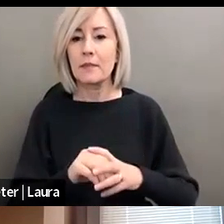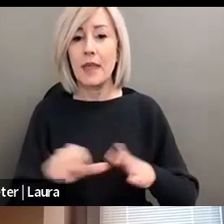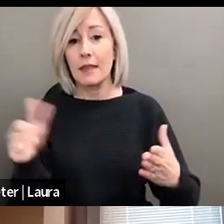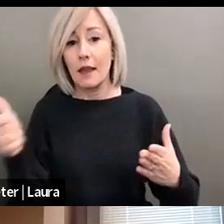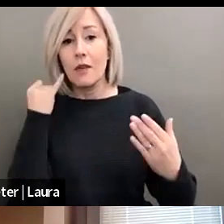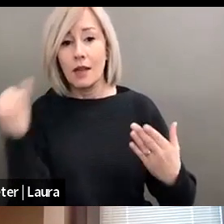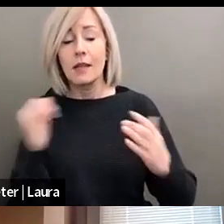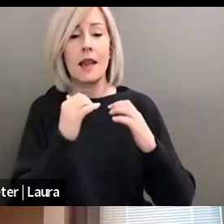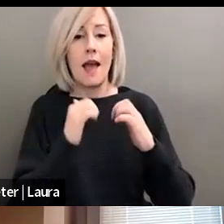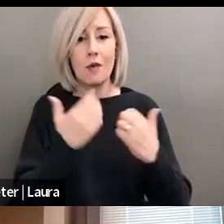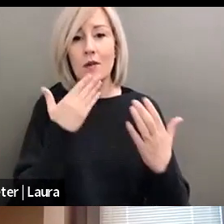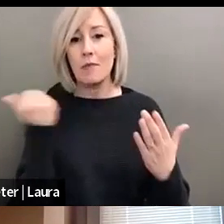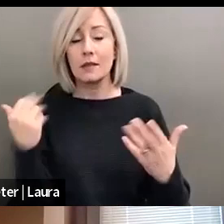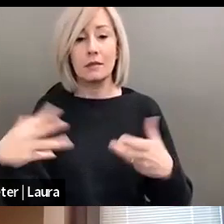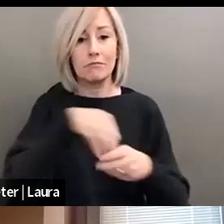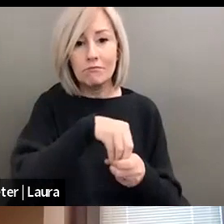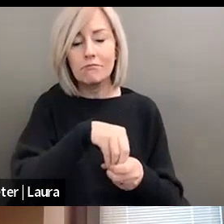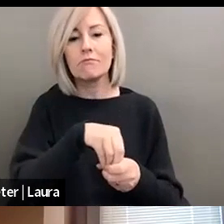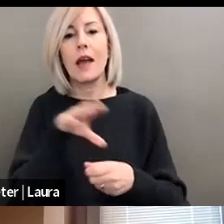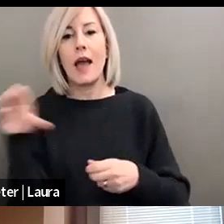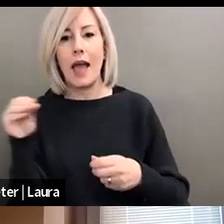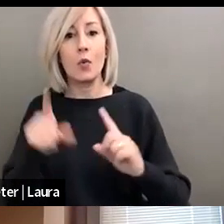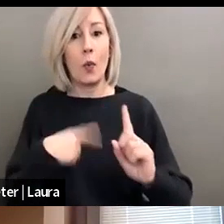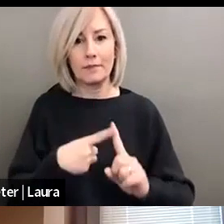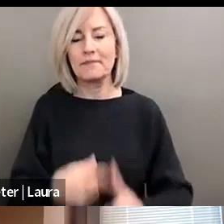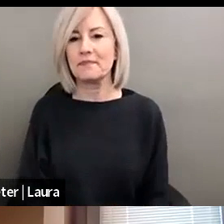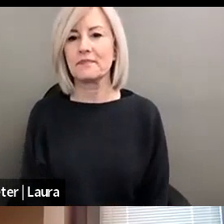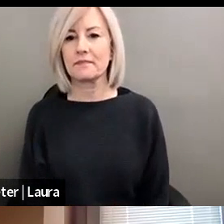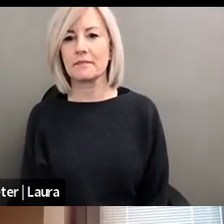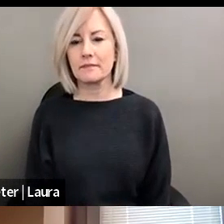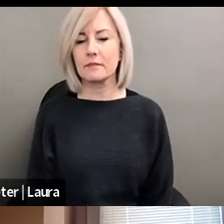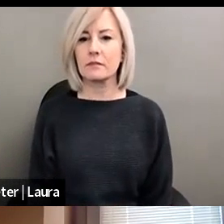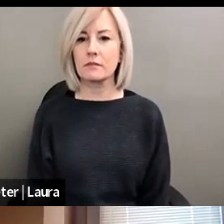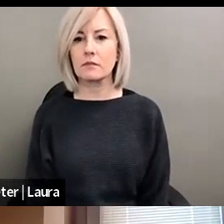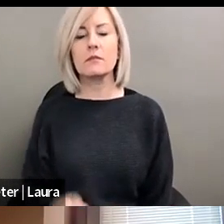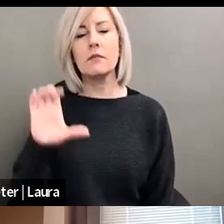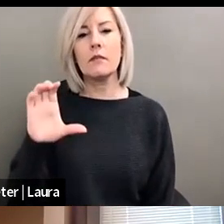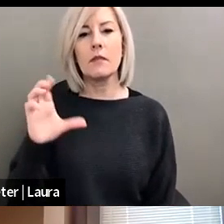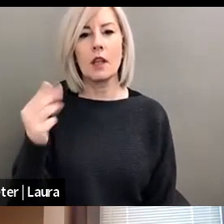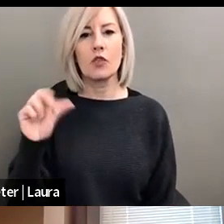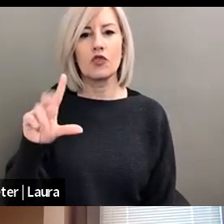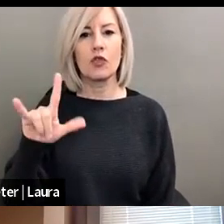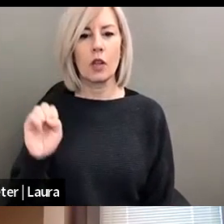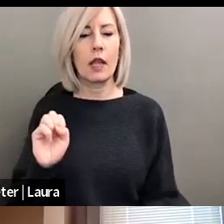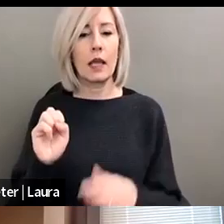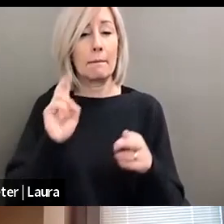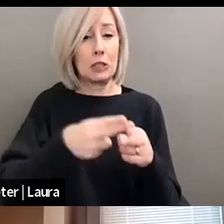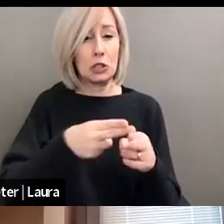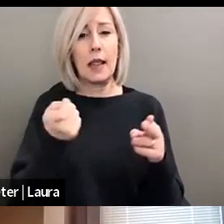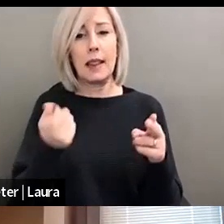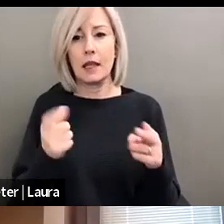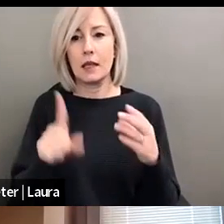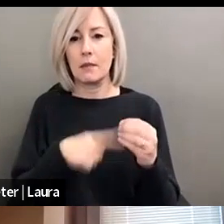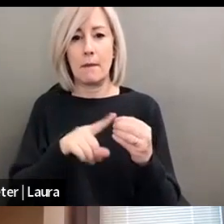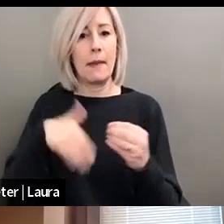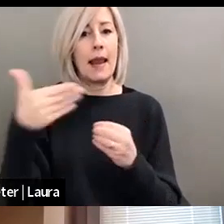how to best engage and some timing on when to best engage. So Charlie started mentioning this a little bit about my